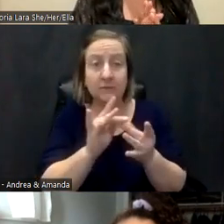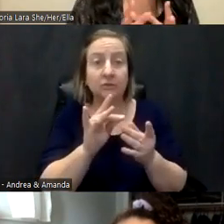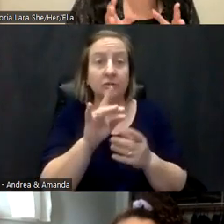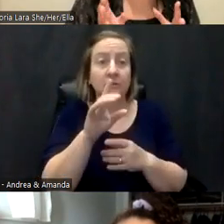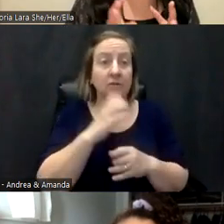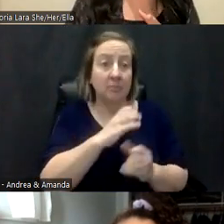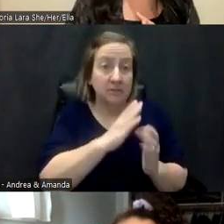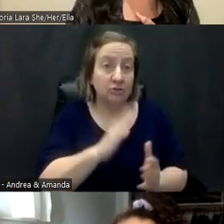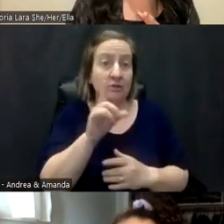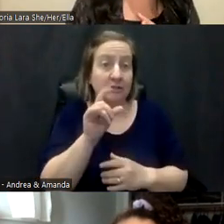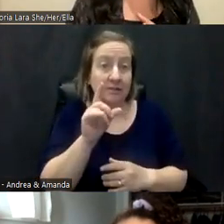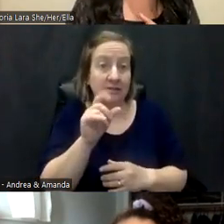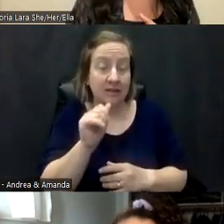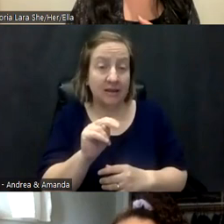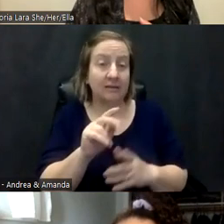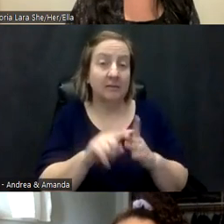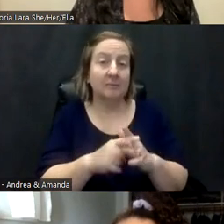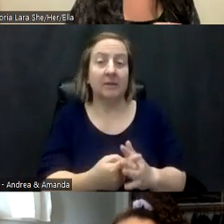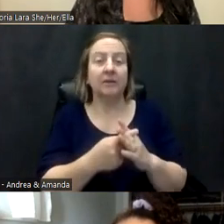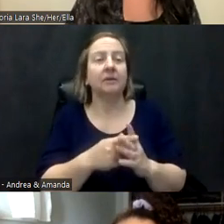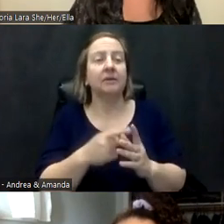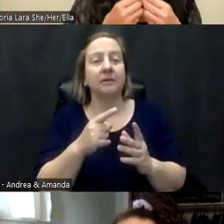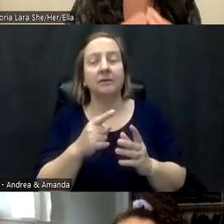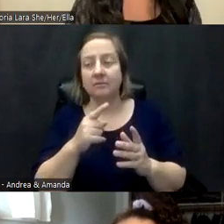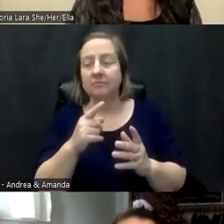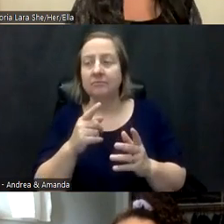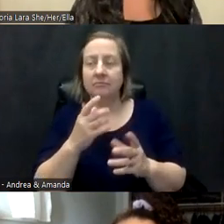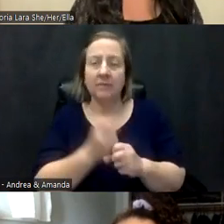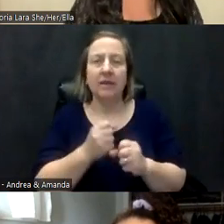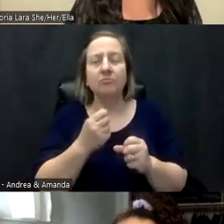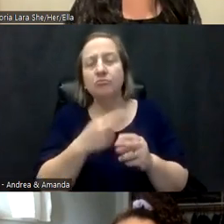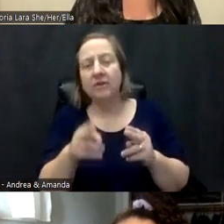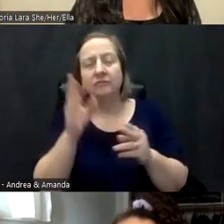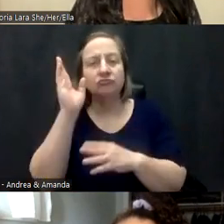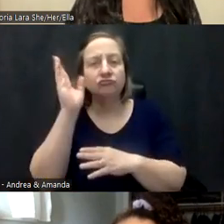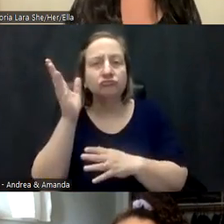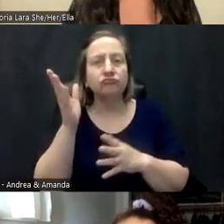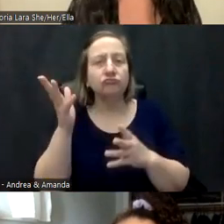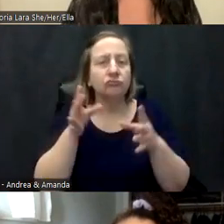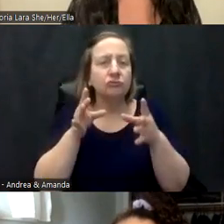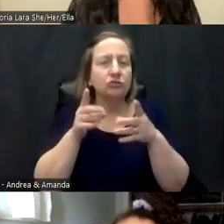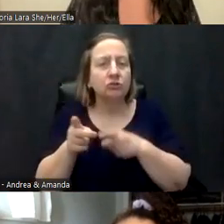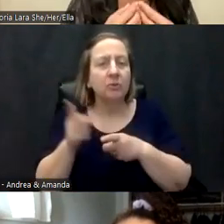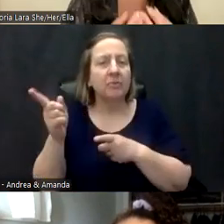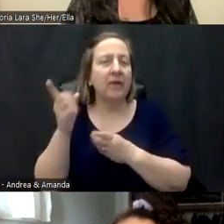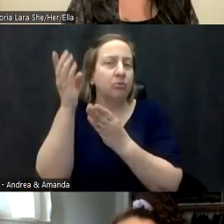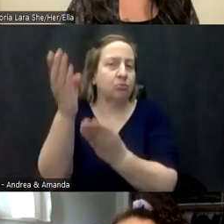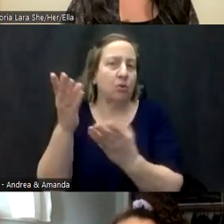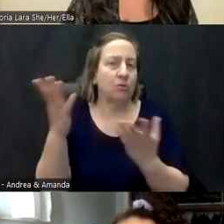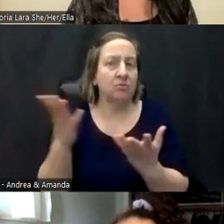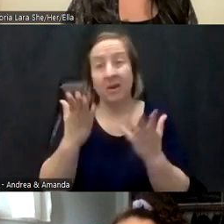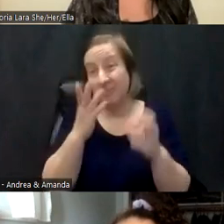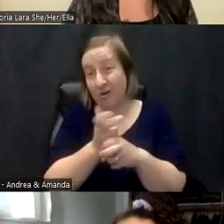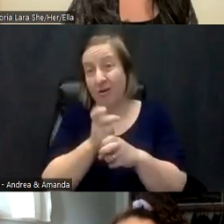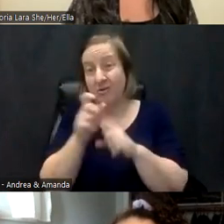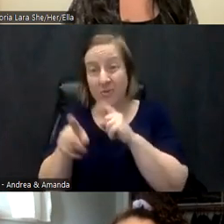beginning, come up with a brief description of what they propose. It will be probably difficult to ask questions